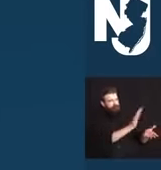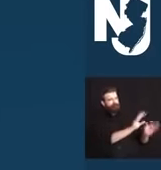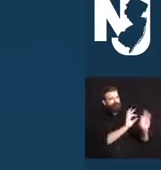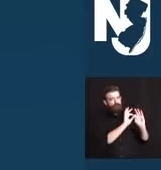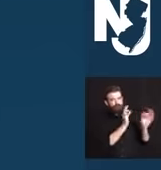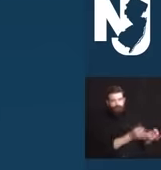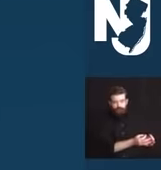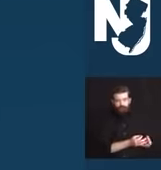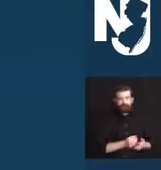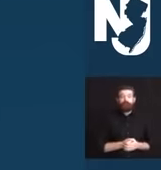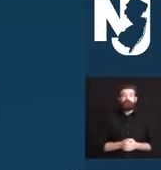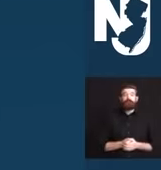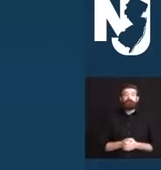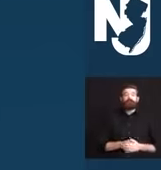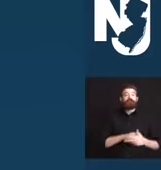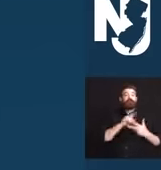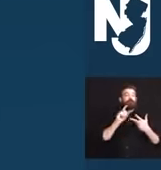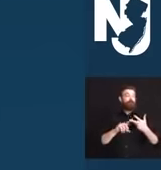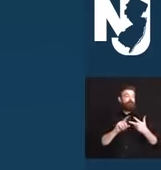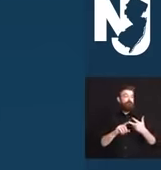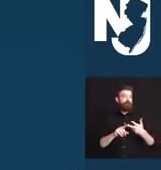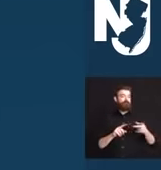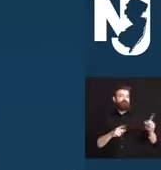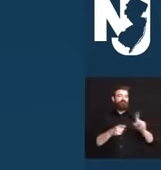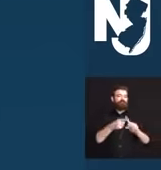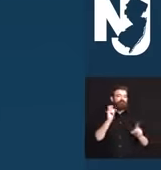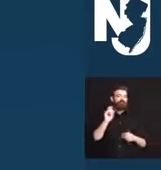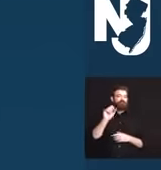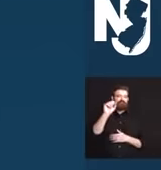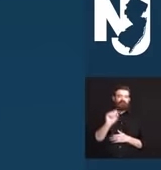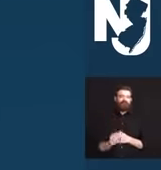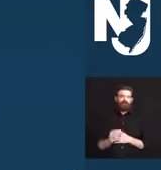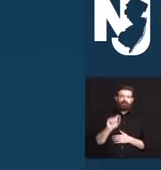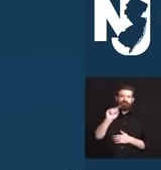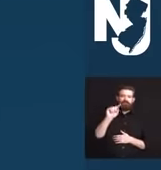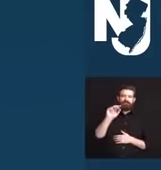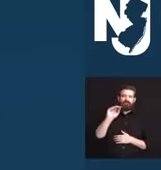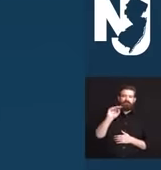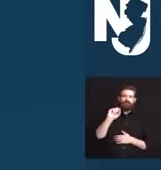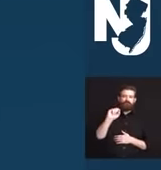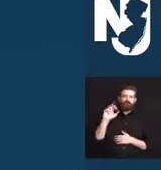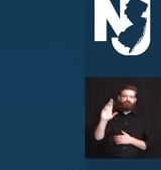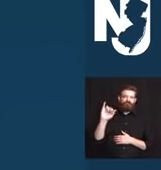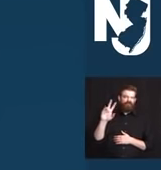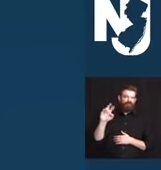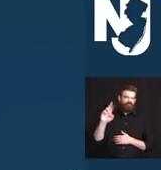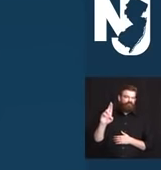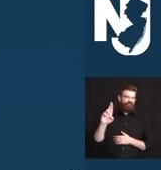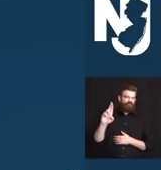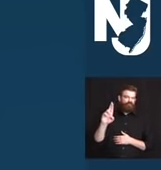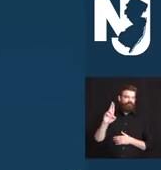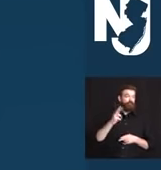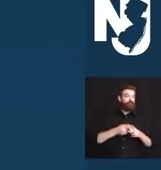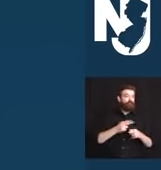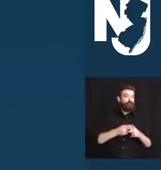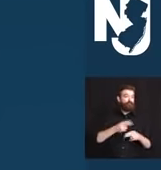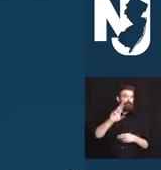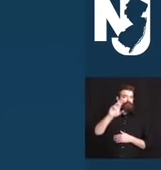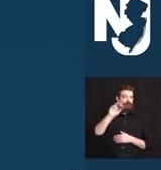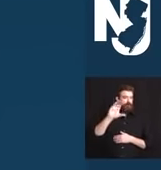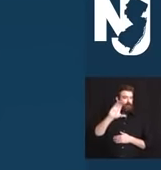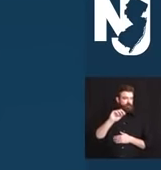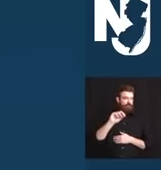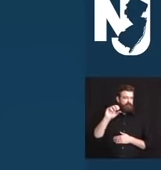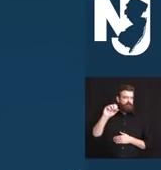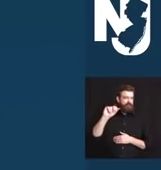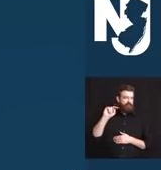guy, South Toms River's Rocco Sanfilippo, who we lost at the age of 69.